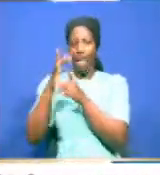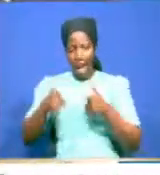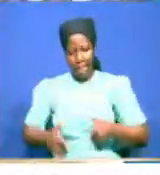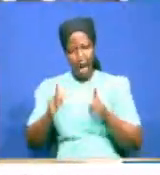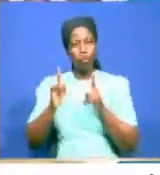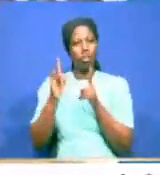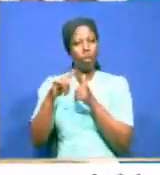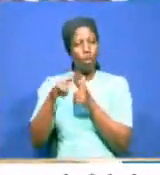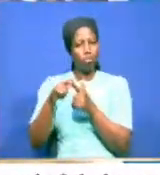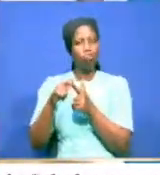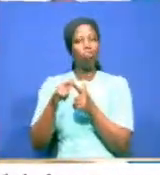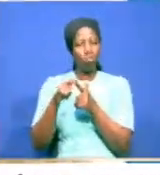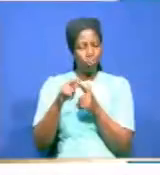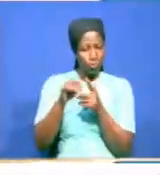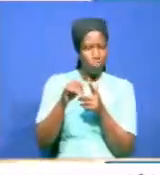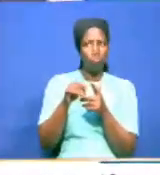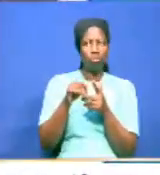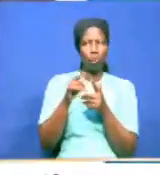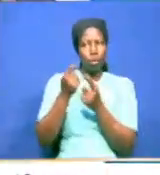to provide, in order for them